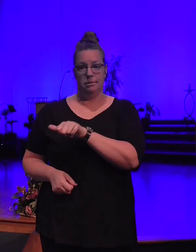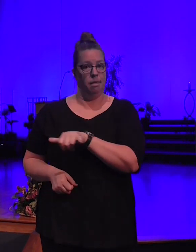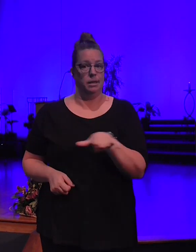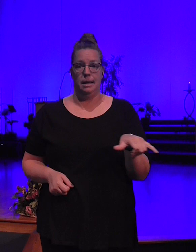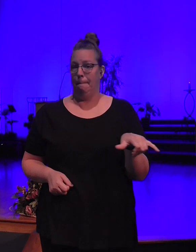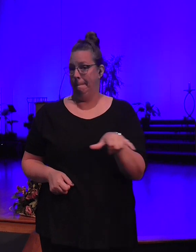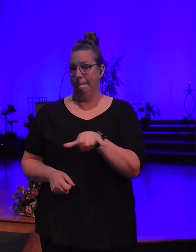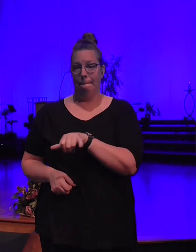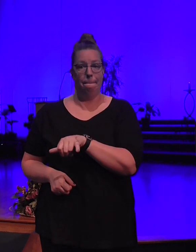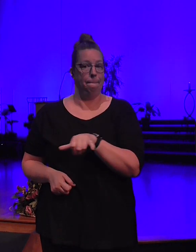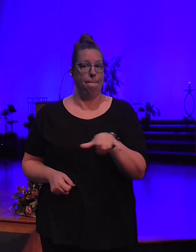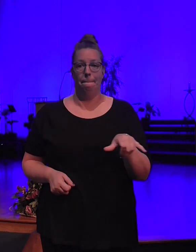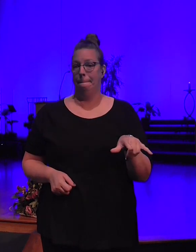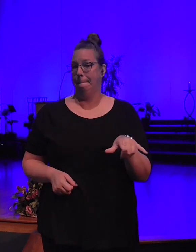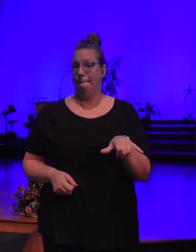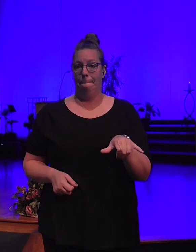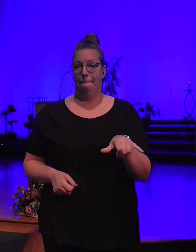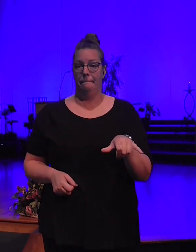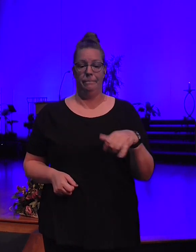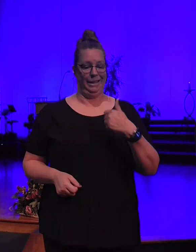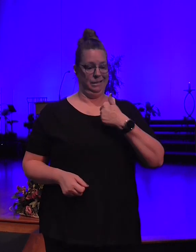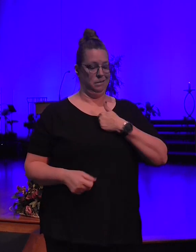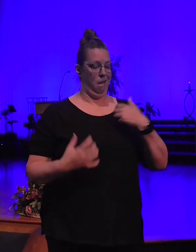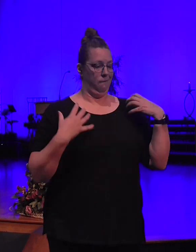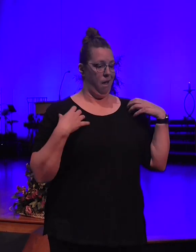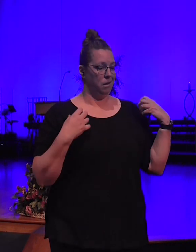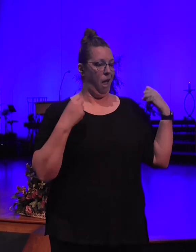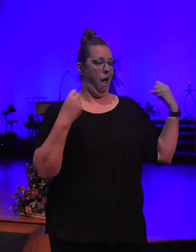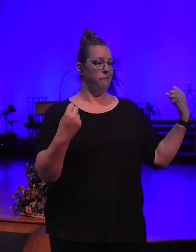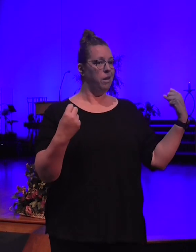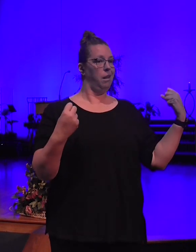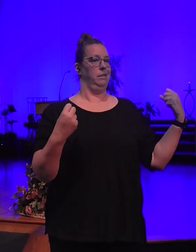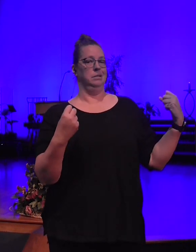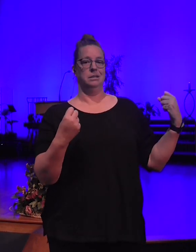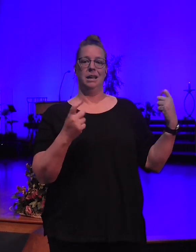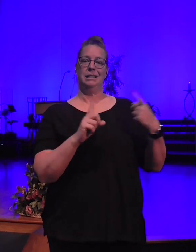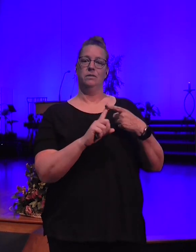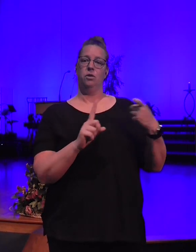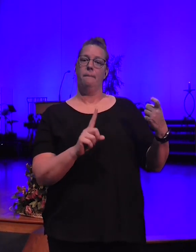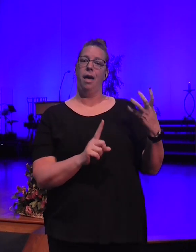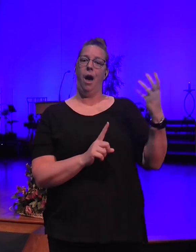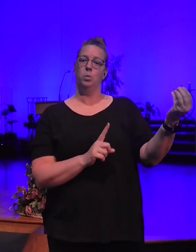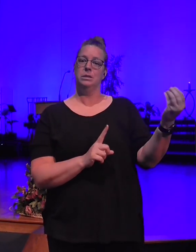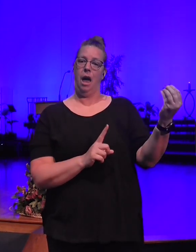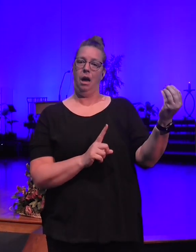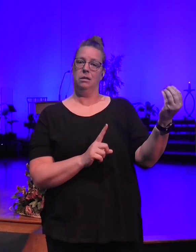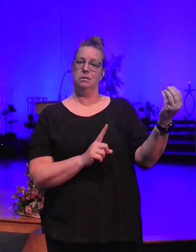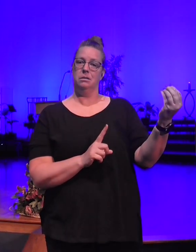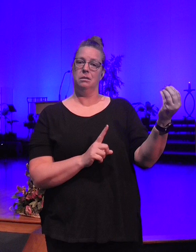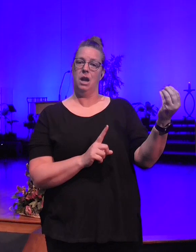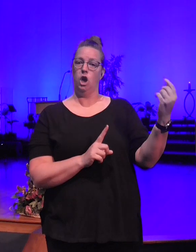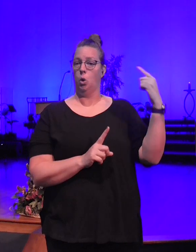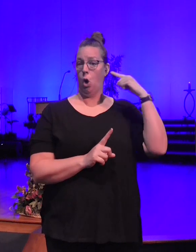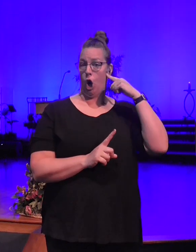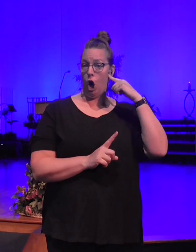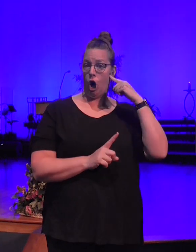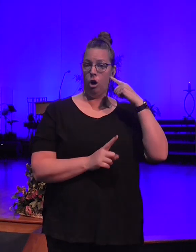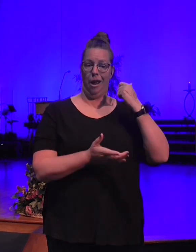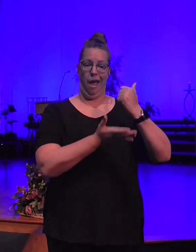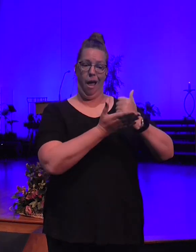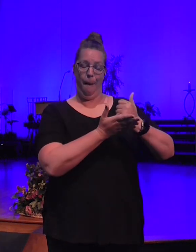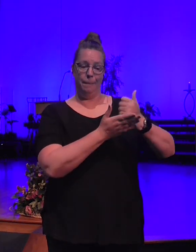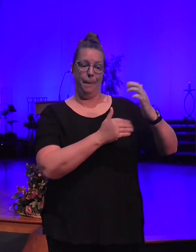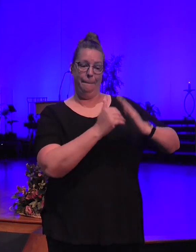same. Self-confidence comes from the outside. you heard the things I said that helped build